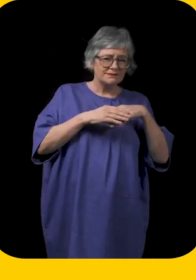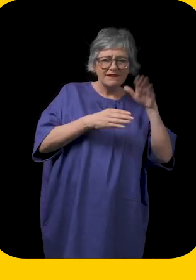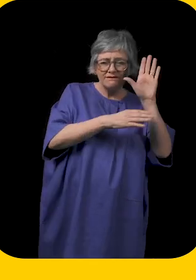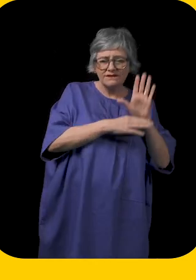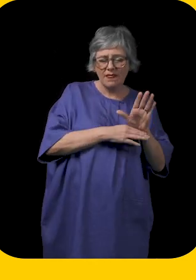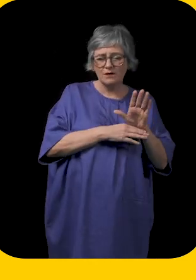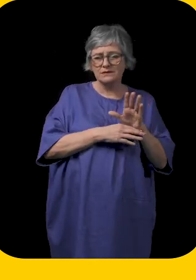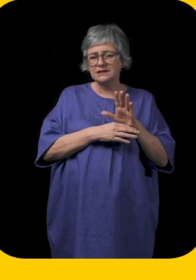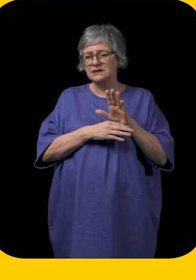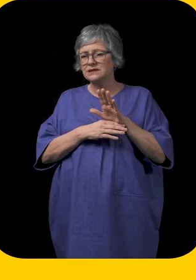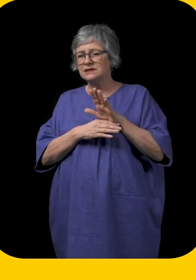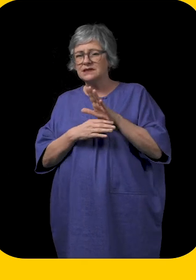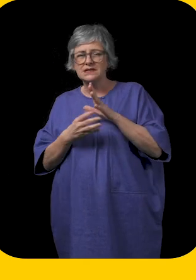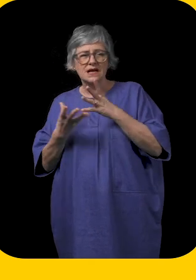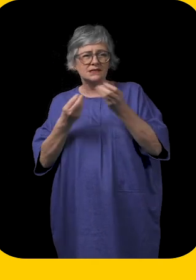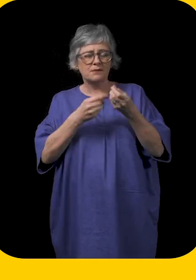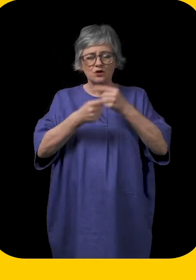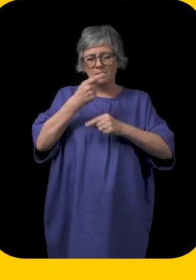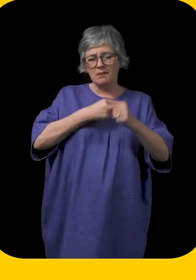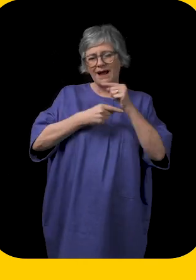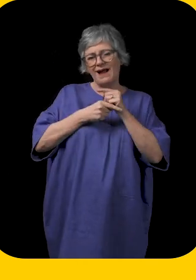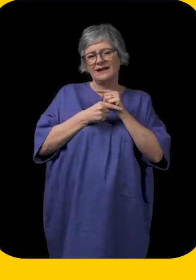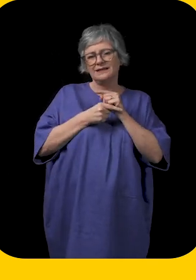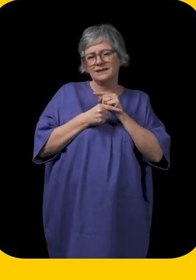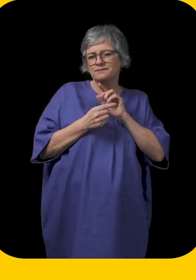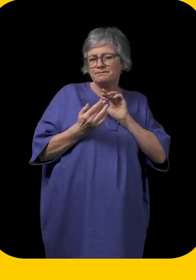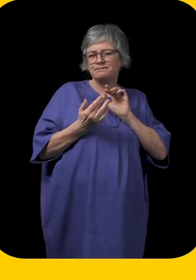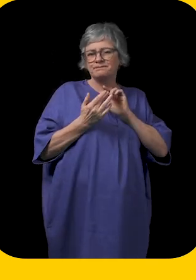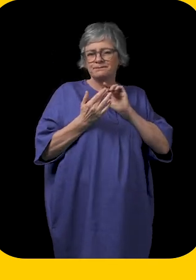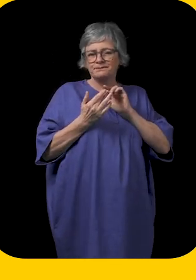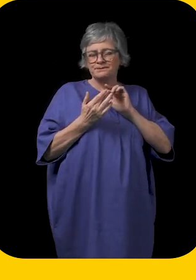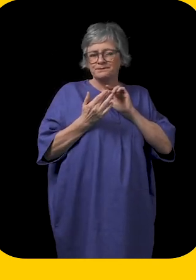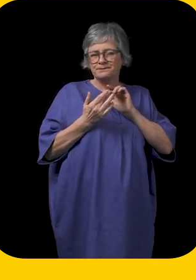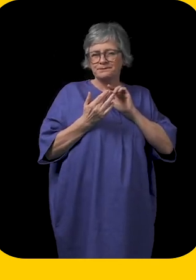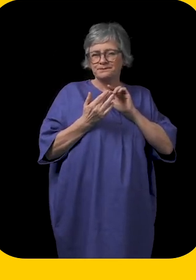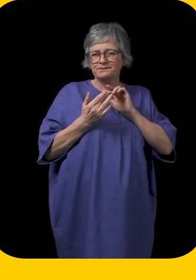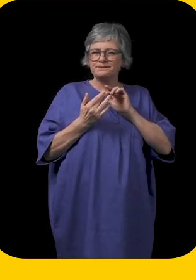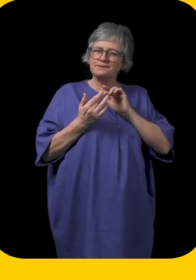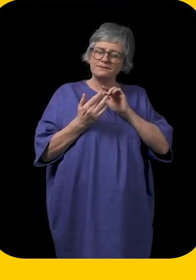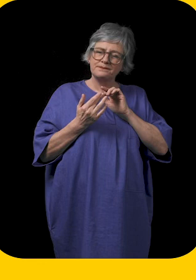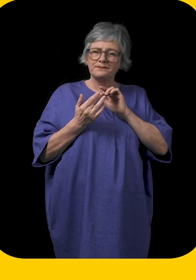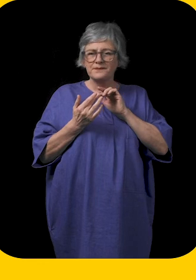whether in fiction or nonfiction or in films, or, you know, just somehow to be back in touch